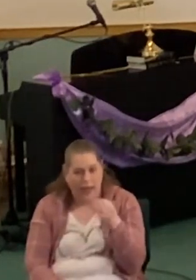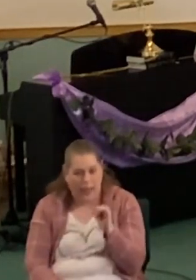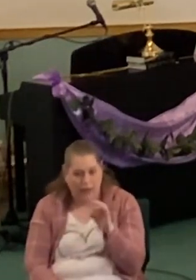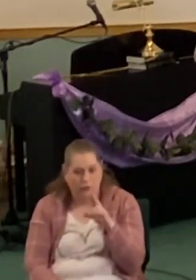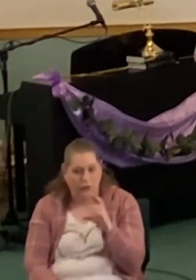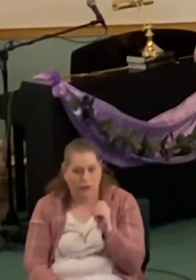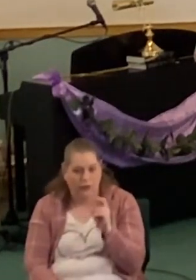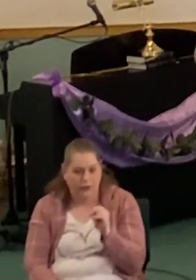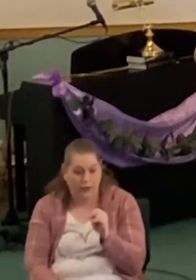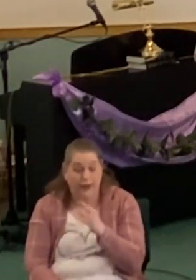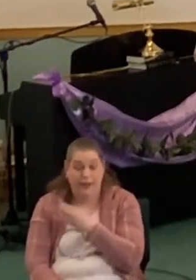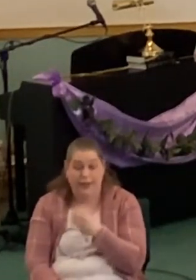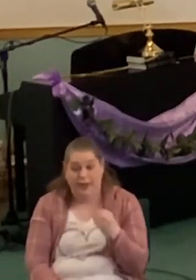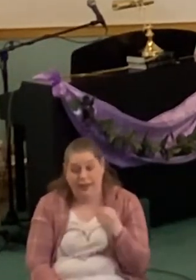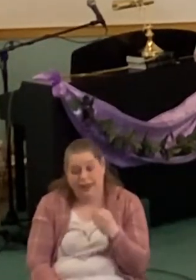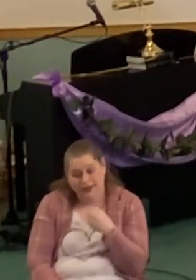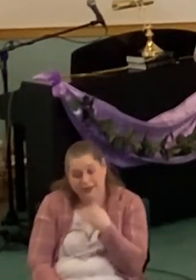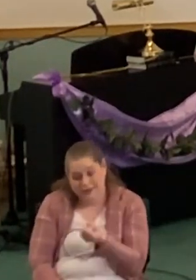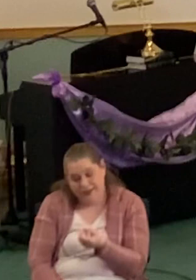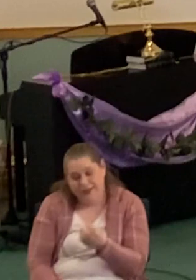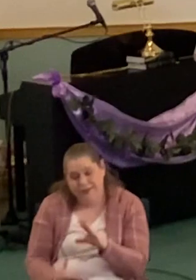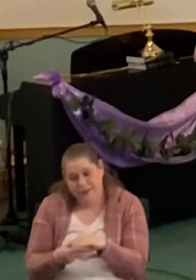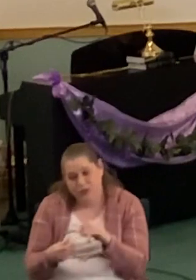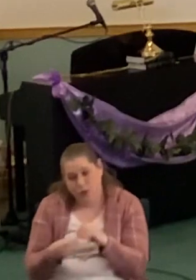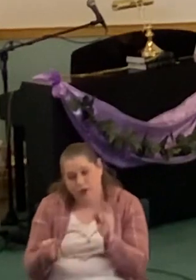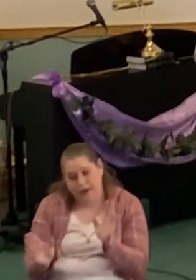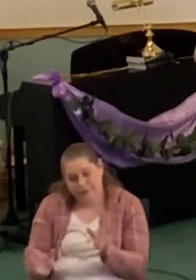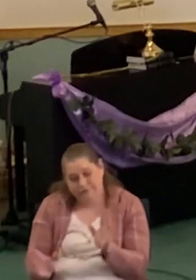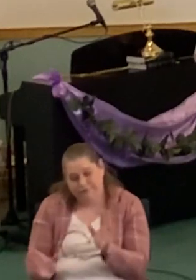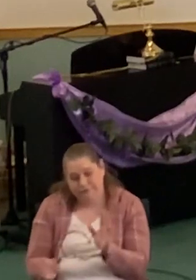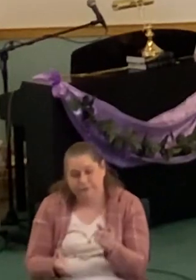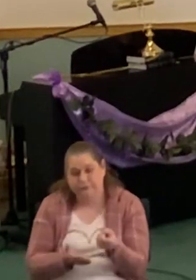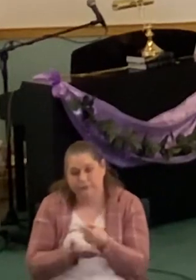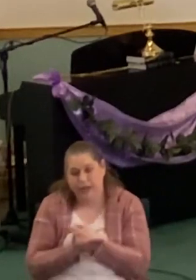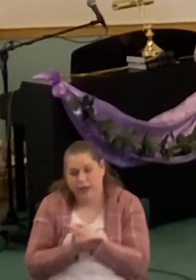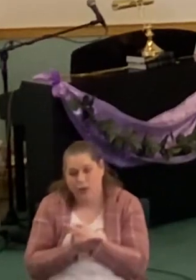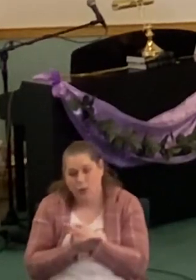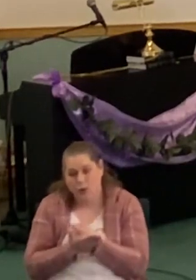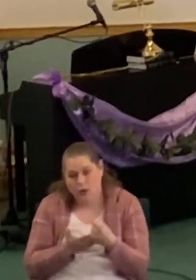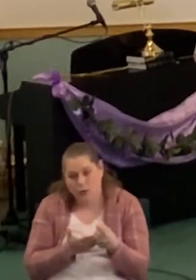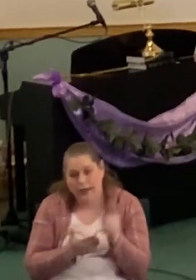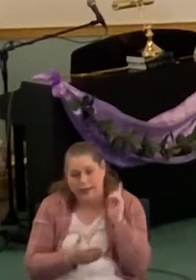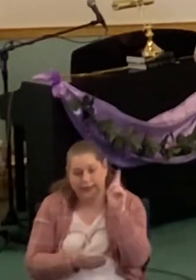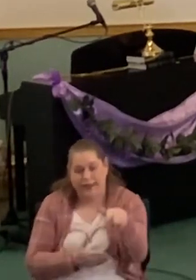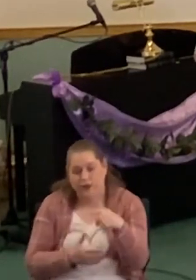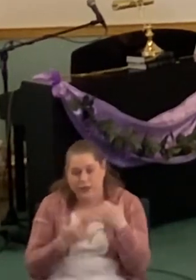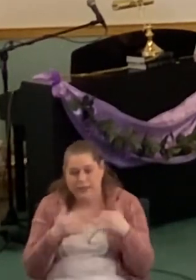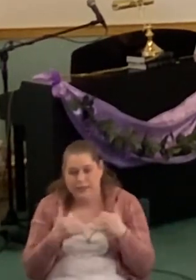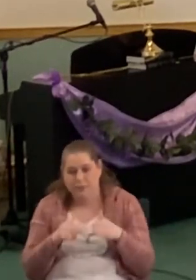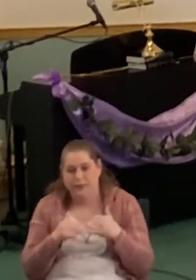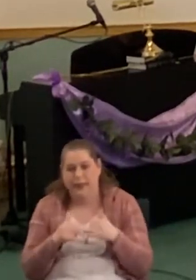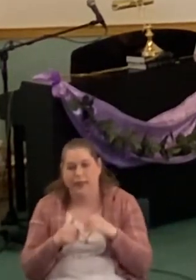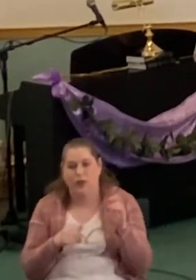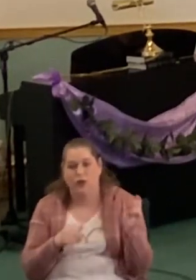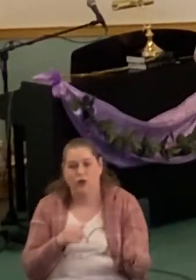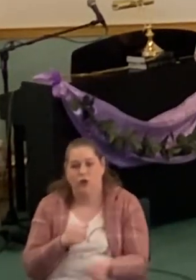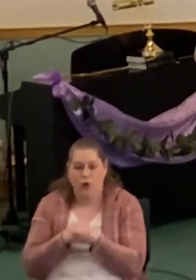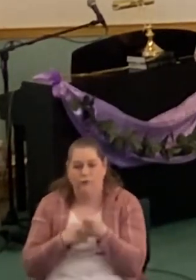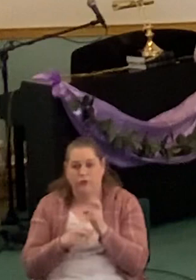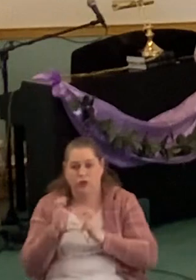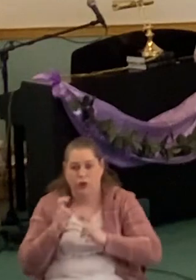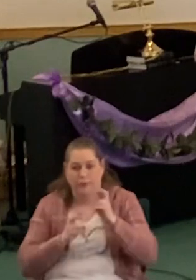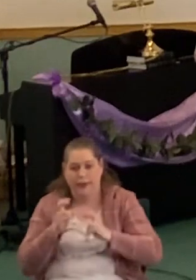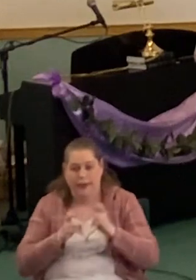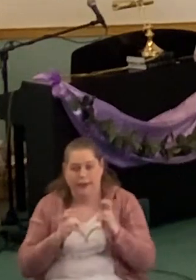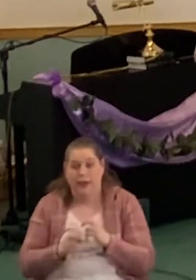And Lee Trevino tells the story. These are his words. 1 week later, he's playing in a golf tournament. They're on the golf course